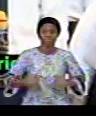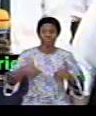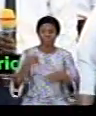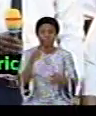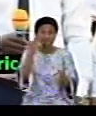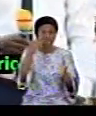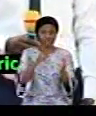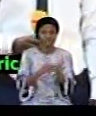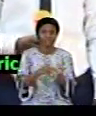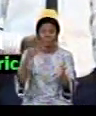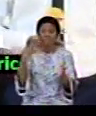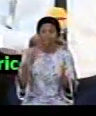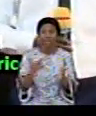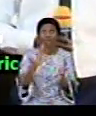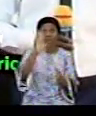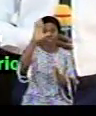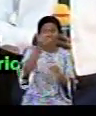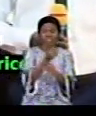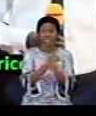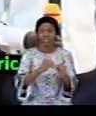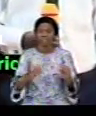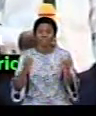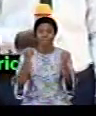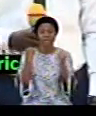make my life